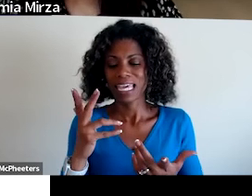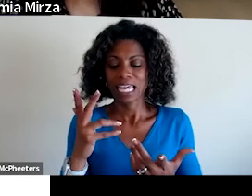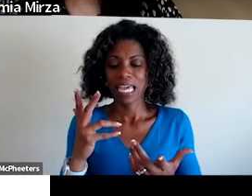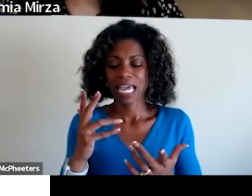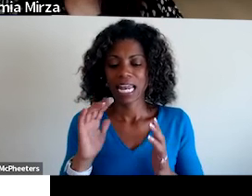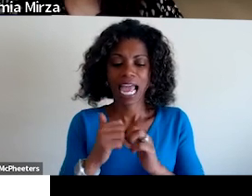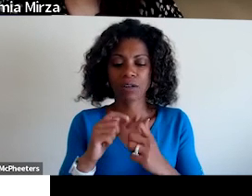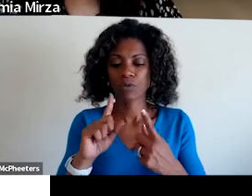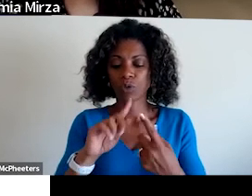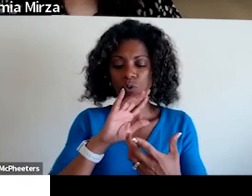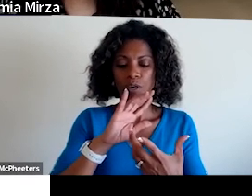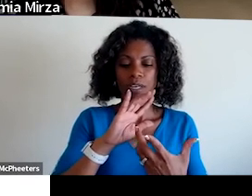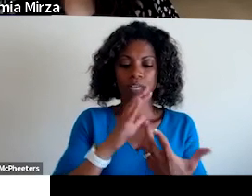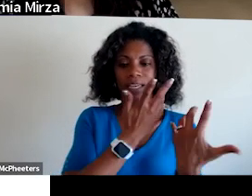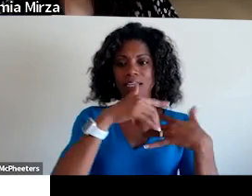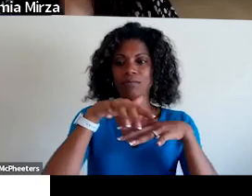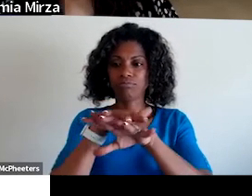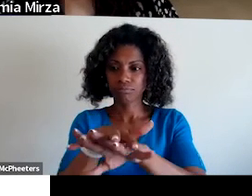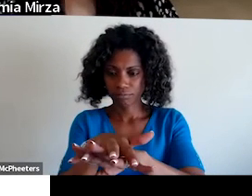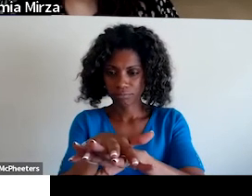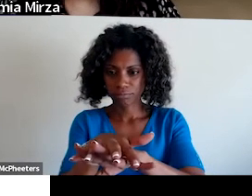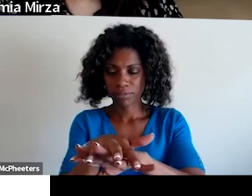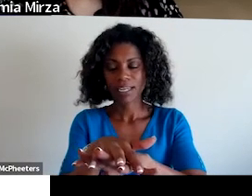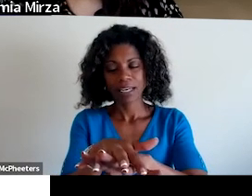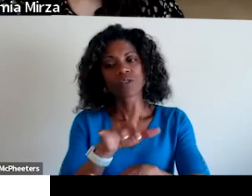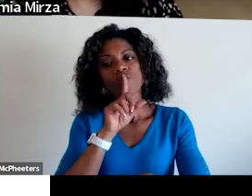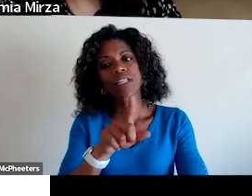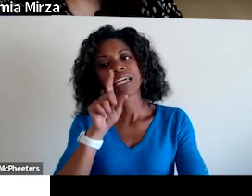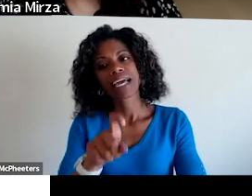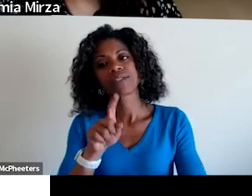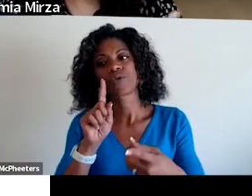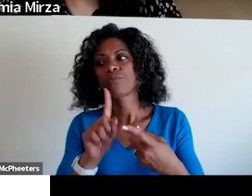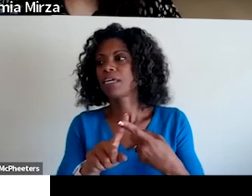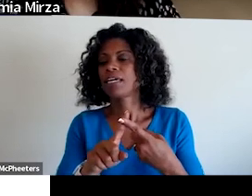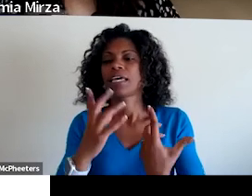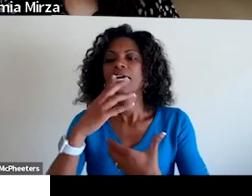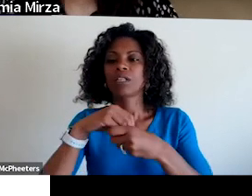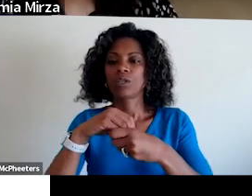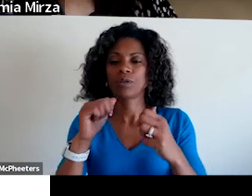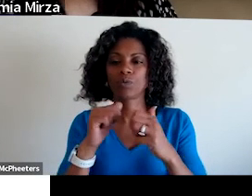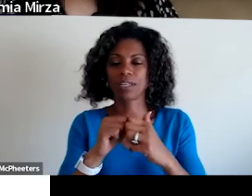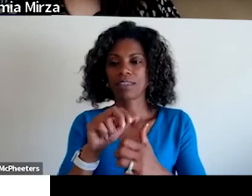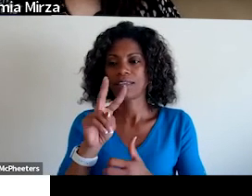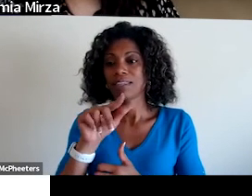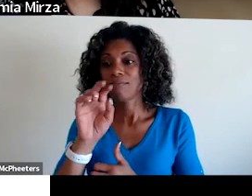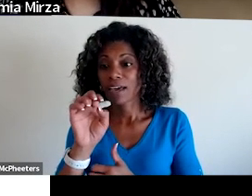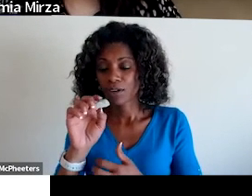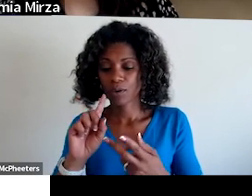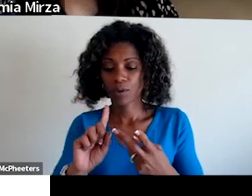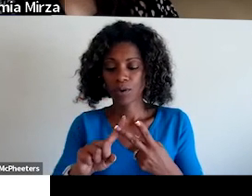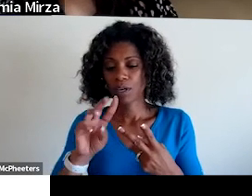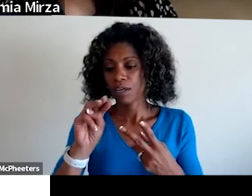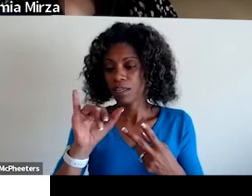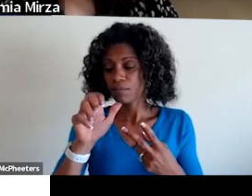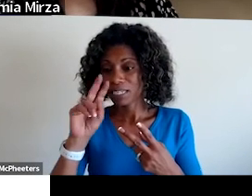a part of the mission statements of your organizations. Your equity values should be built into the values of